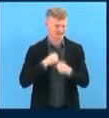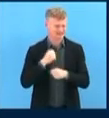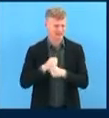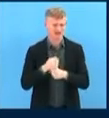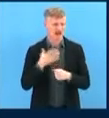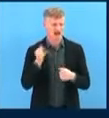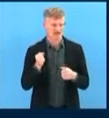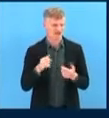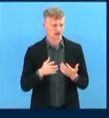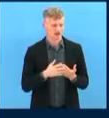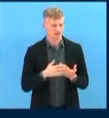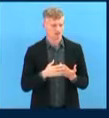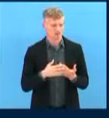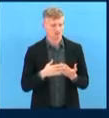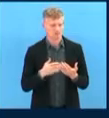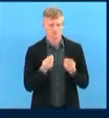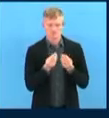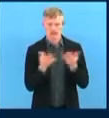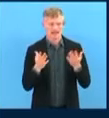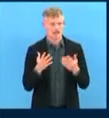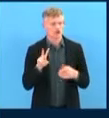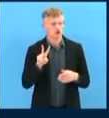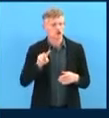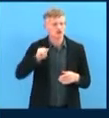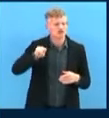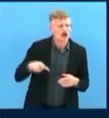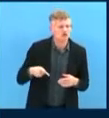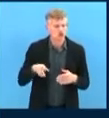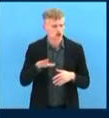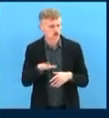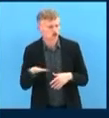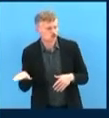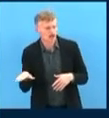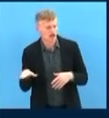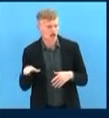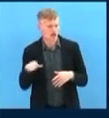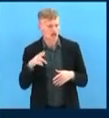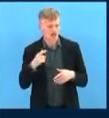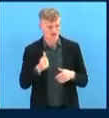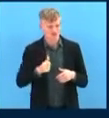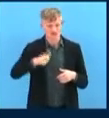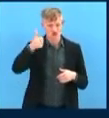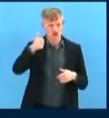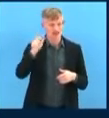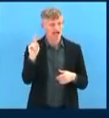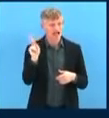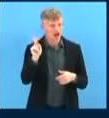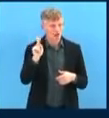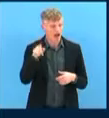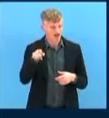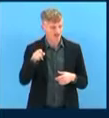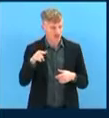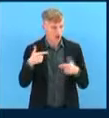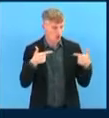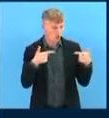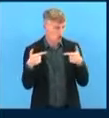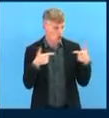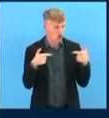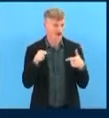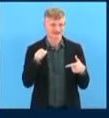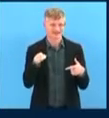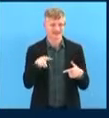1,480 Azerbaijanis released from Armenian captivity during the First Karabakh War. Those children were traumatized for